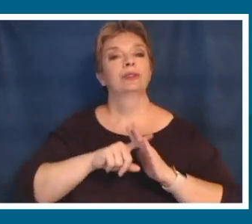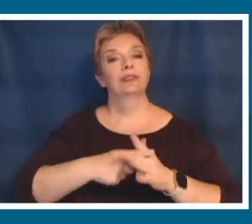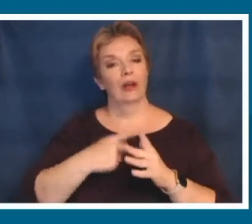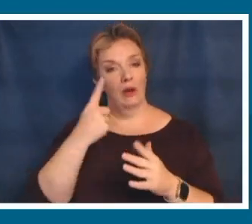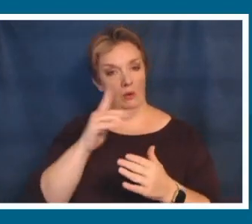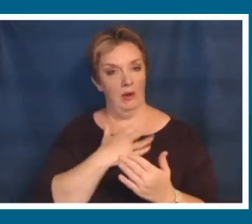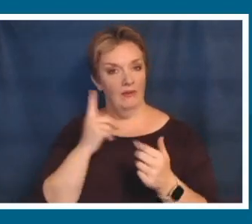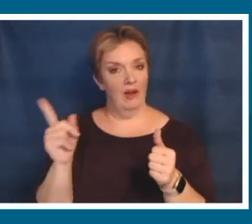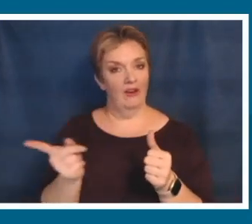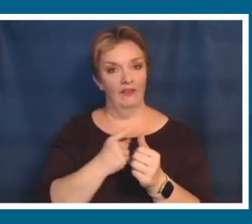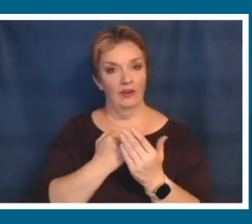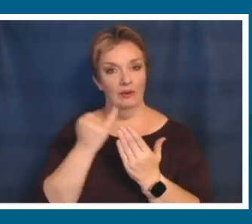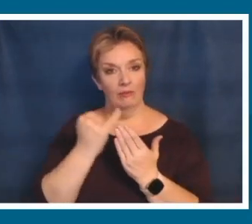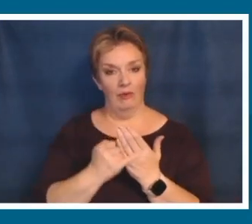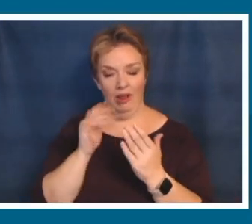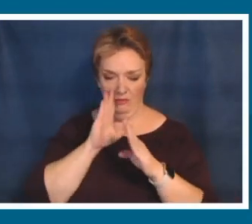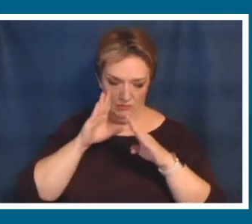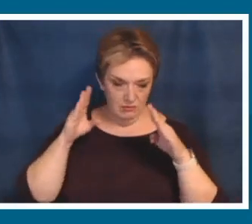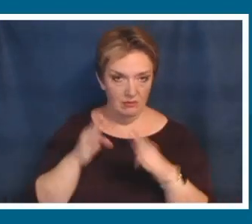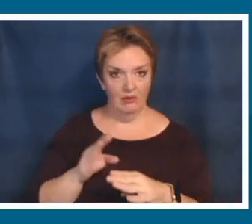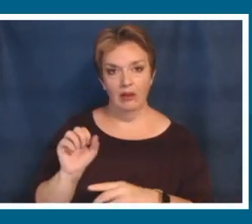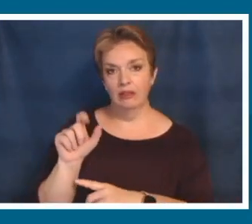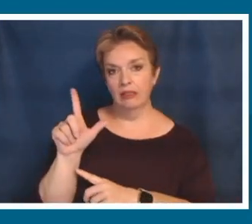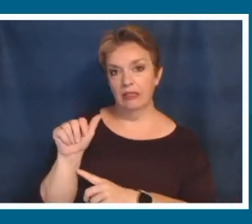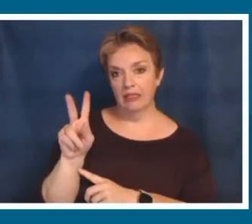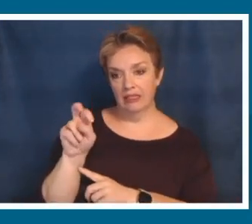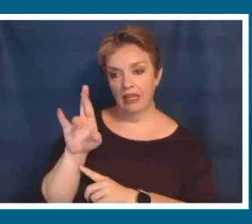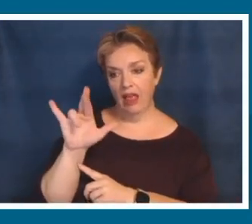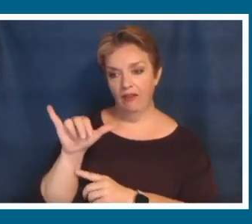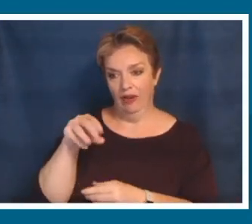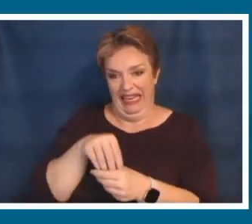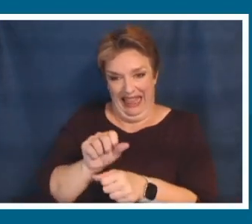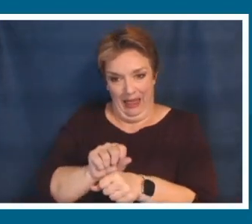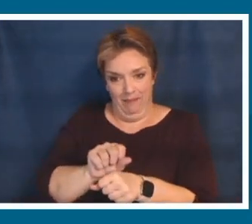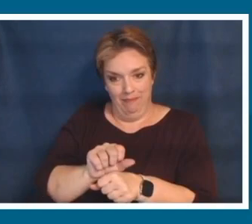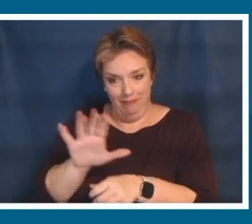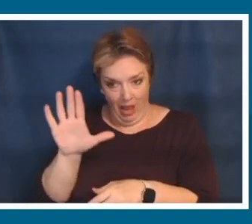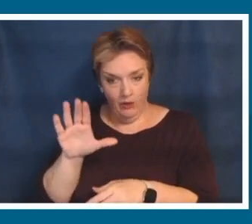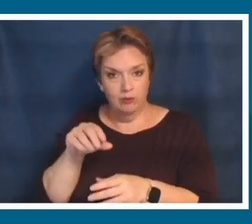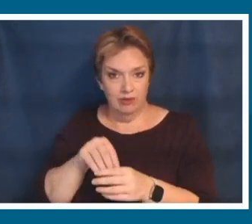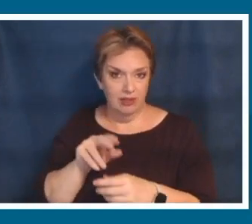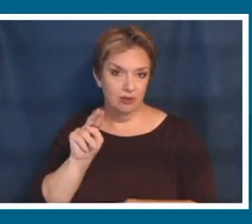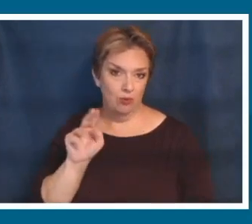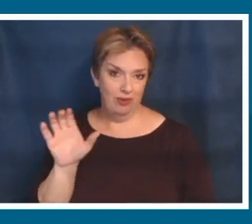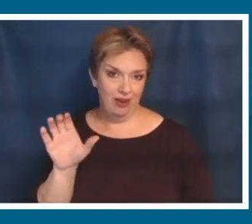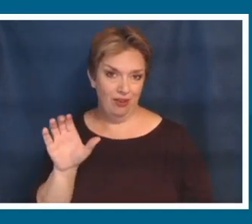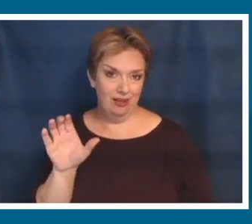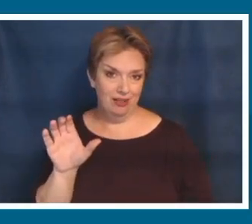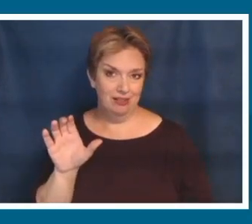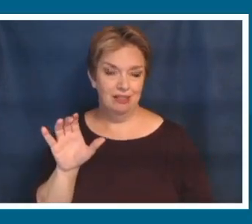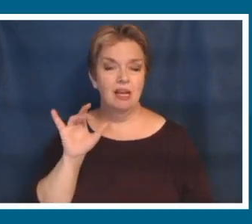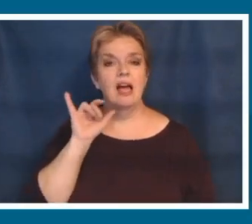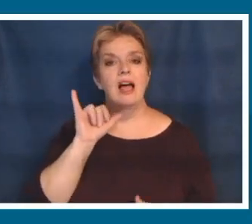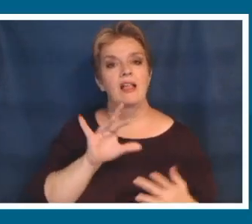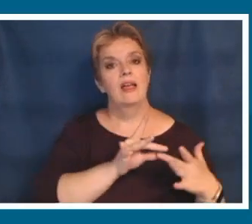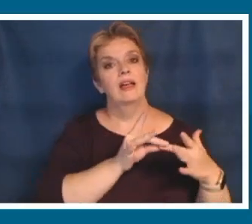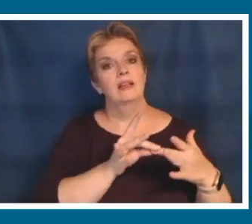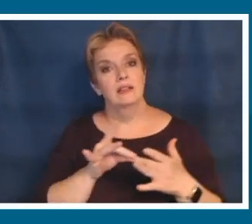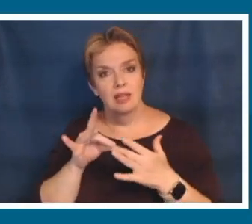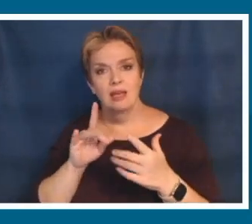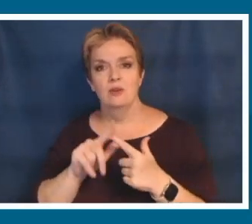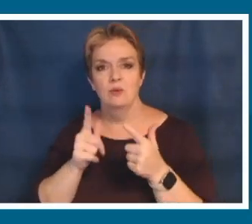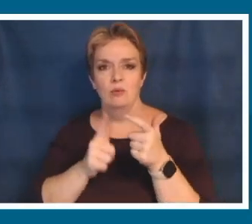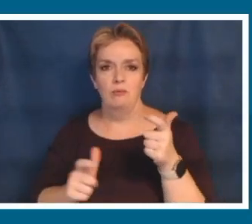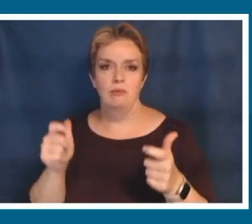the mountains of Western North Carolina. And this has led us to our bigger project of diversity as a whole within